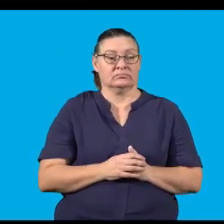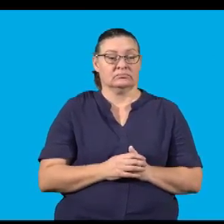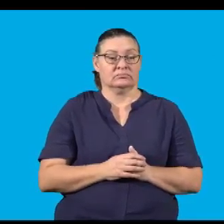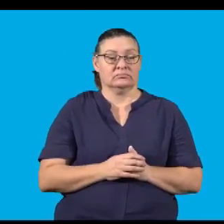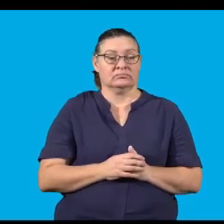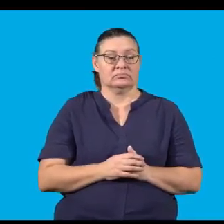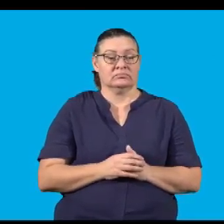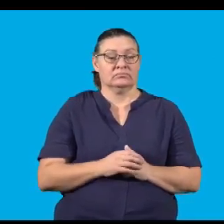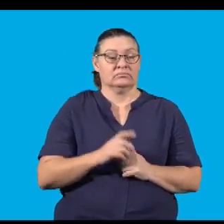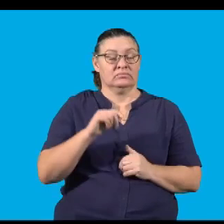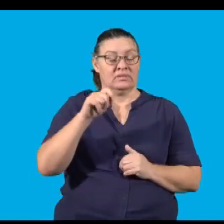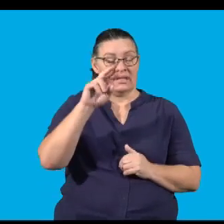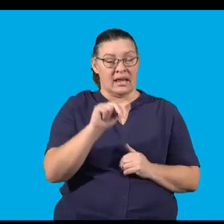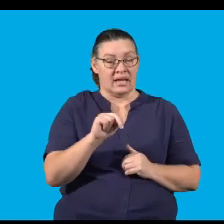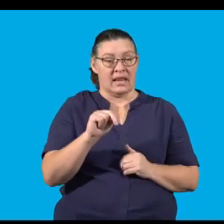Tan of